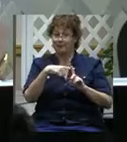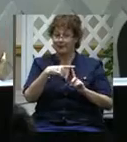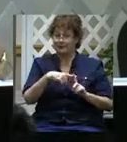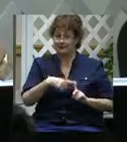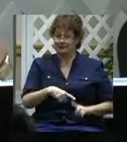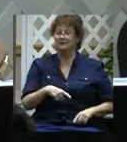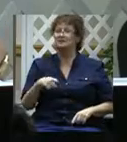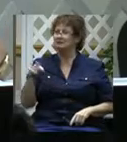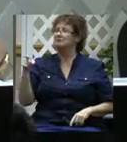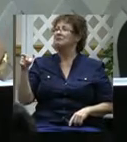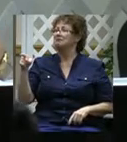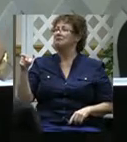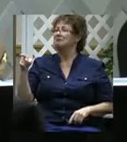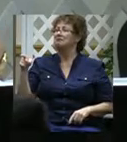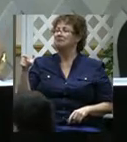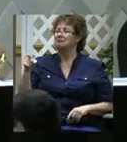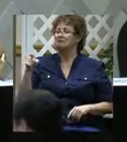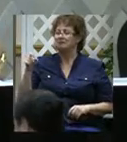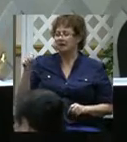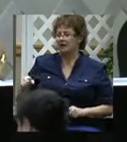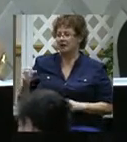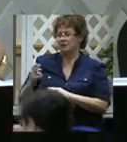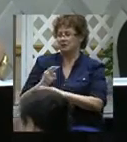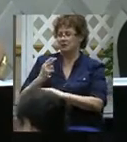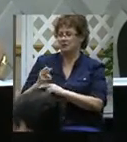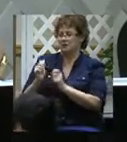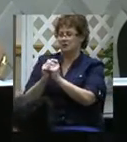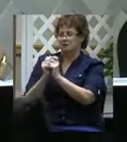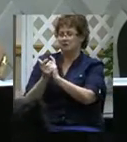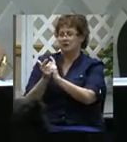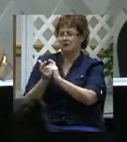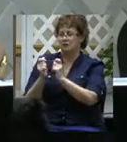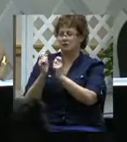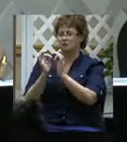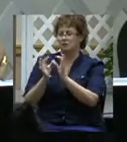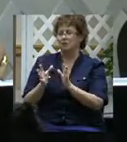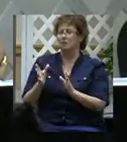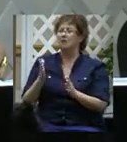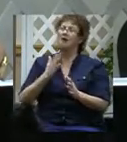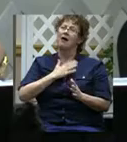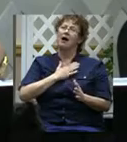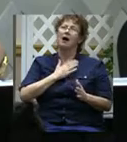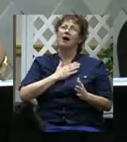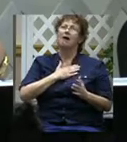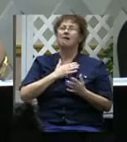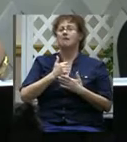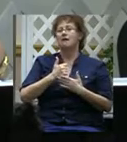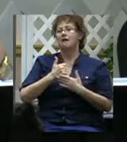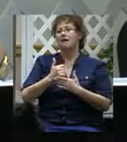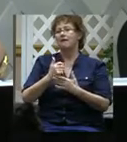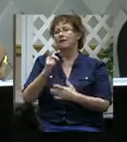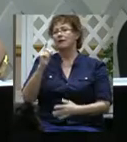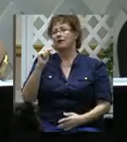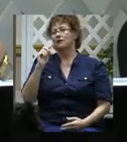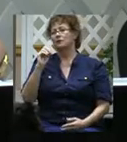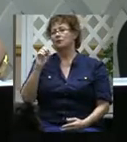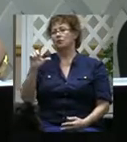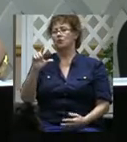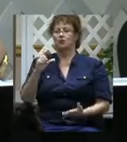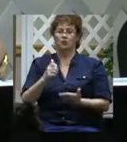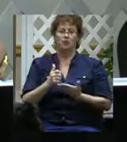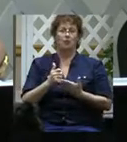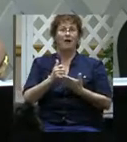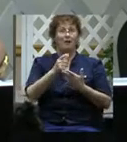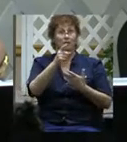can be certain that this person can be used. So again, this is kind of a helpful tool for those of you who will